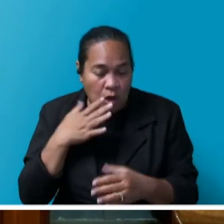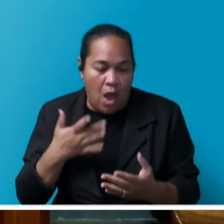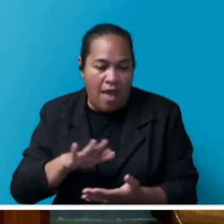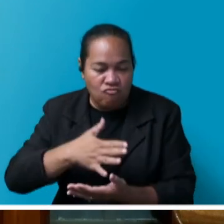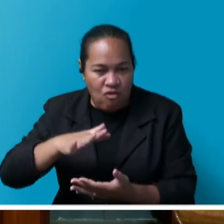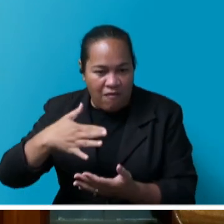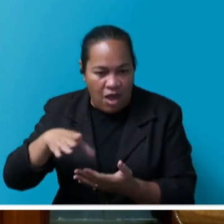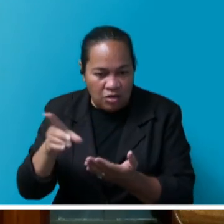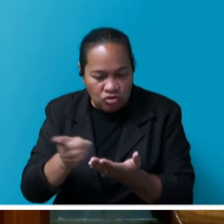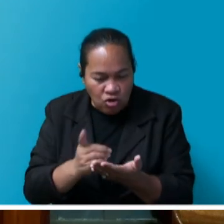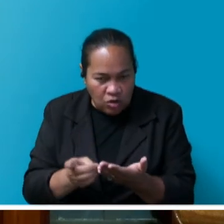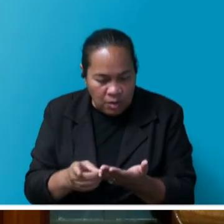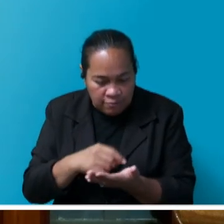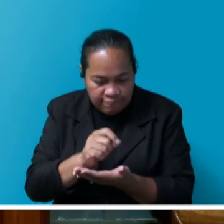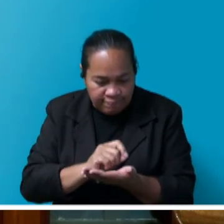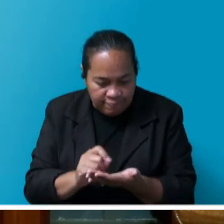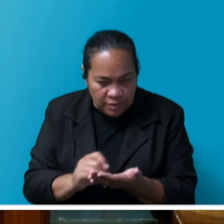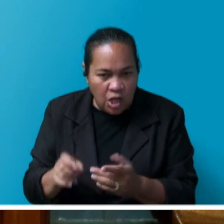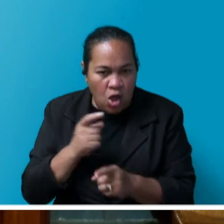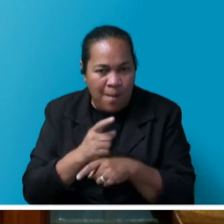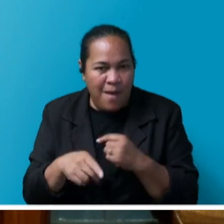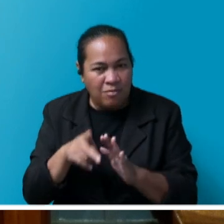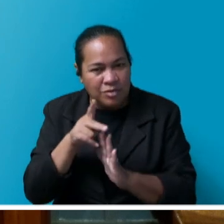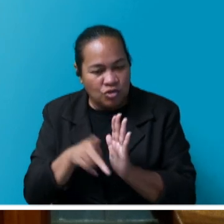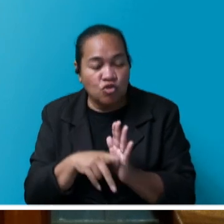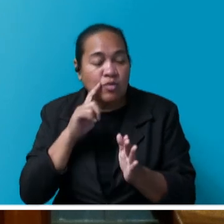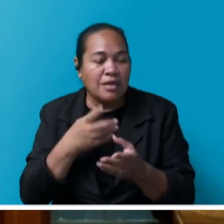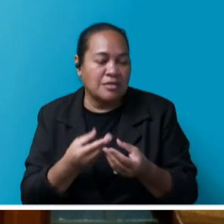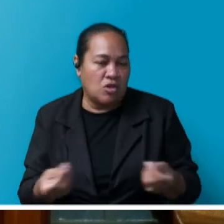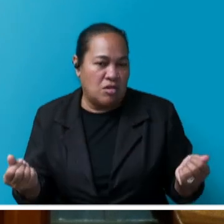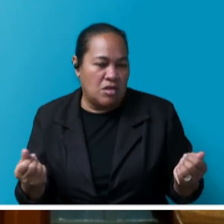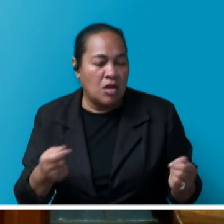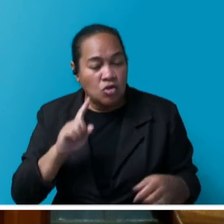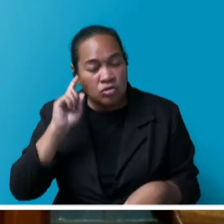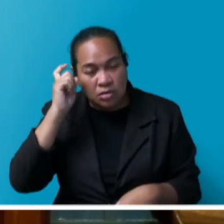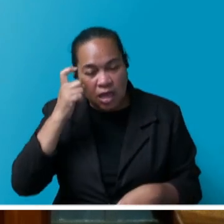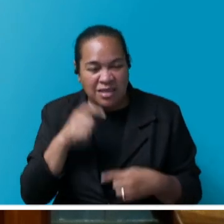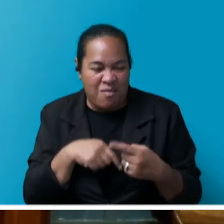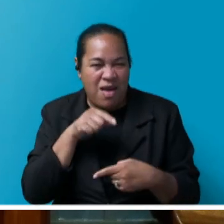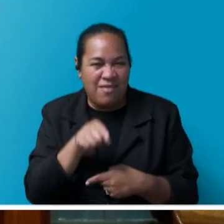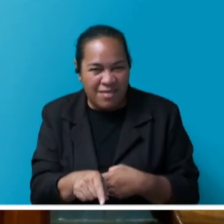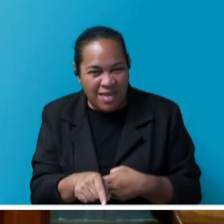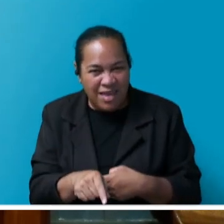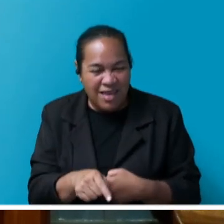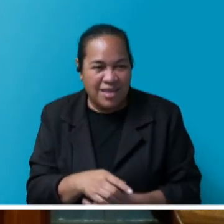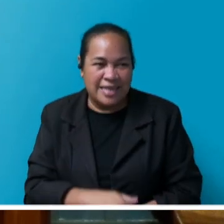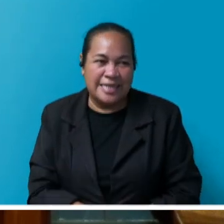document outlining policy directives to address the concern raised towards the provision of the